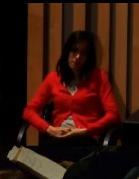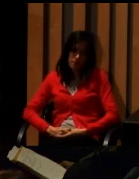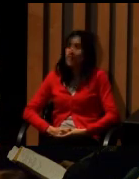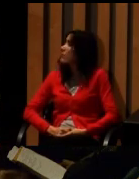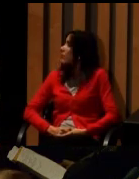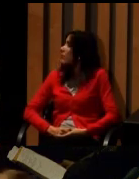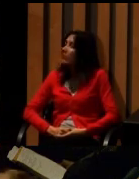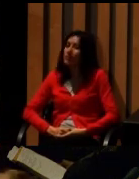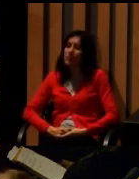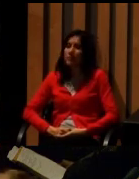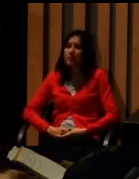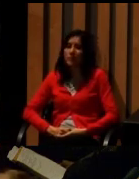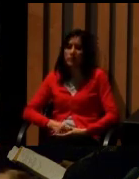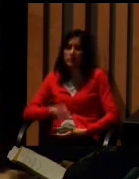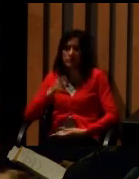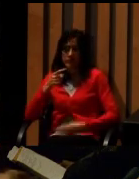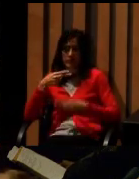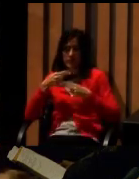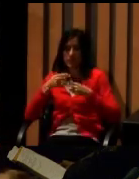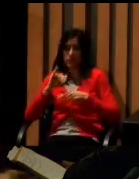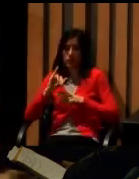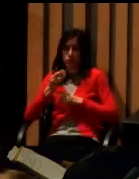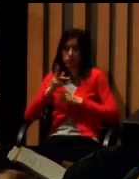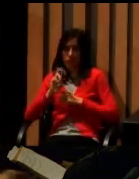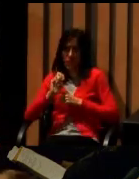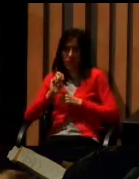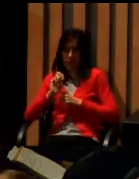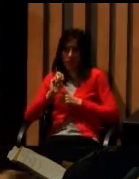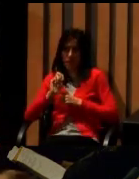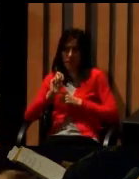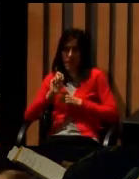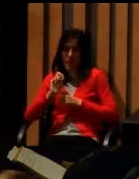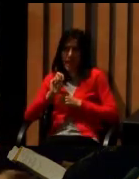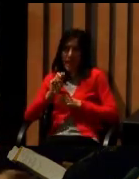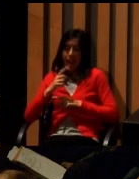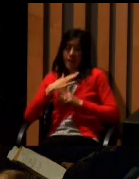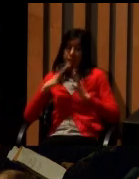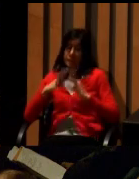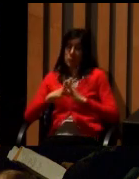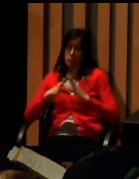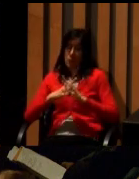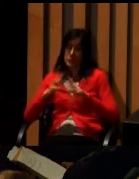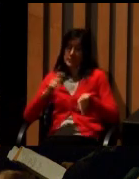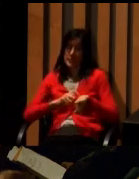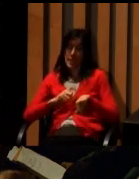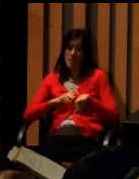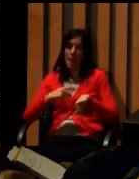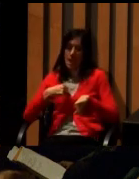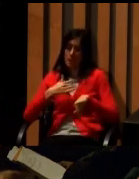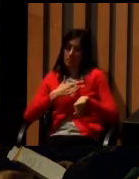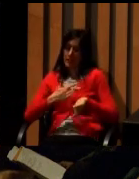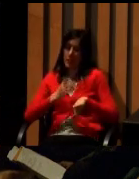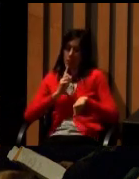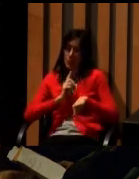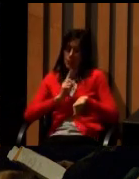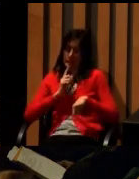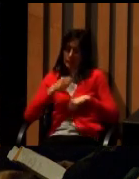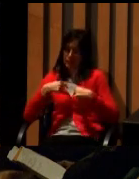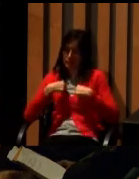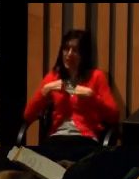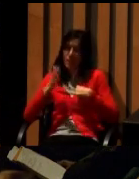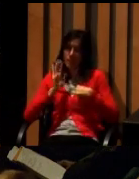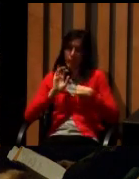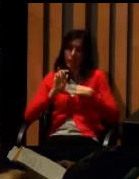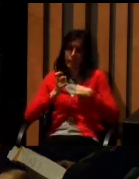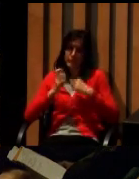My name is John, and I'm often very, very lonely, especially around football time. I'm an ex-football player, a football coach